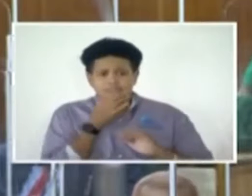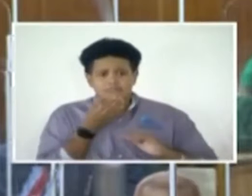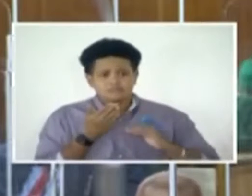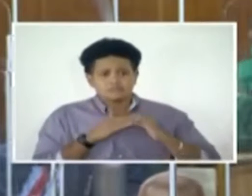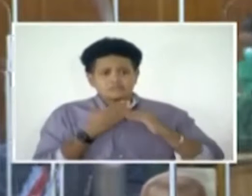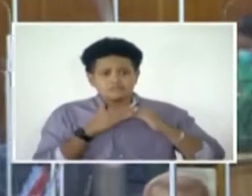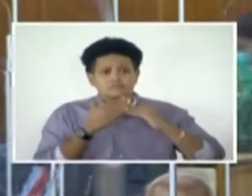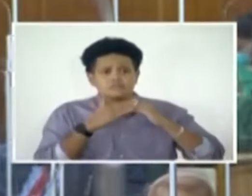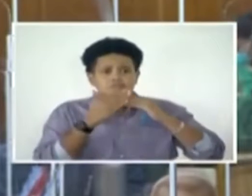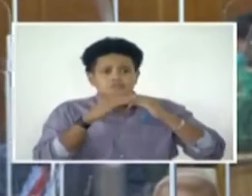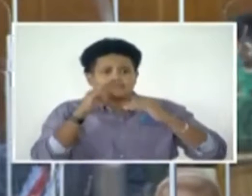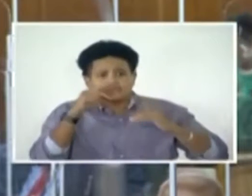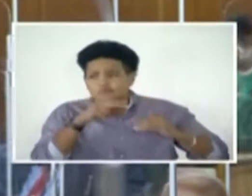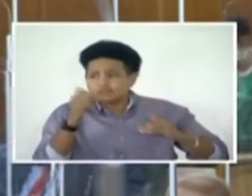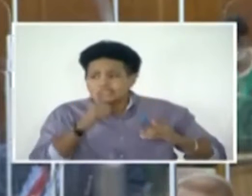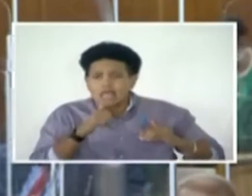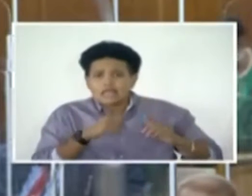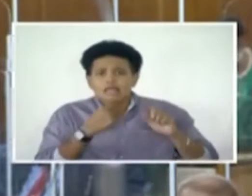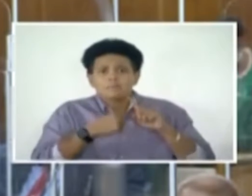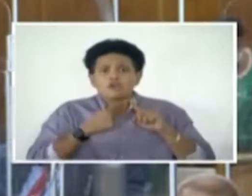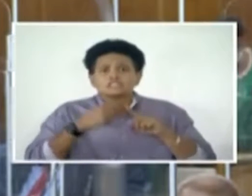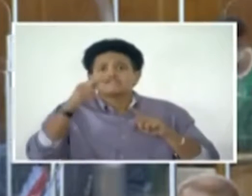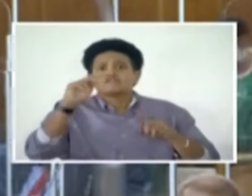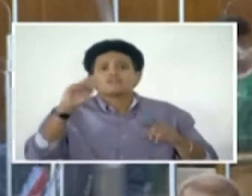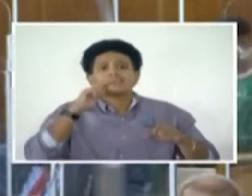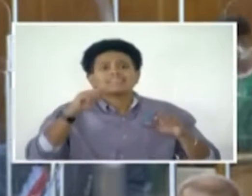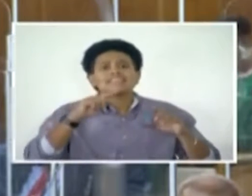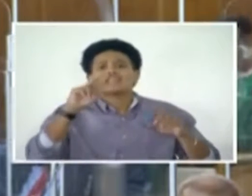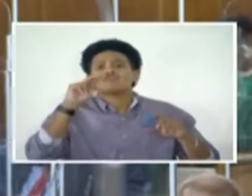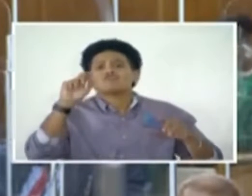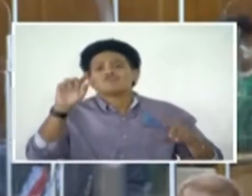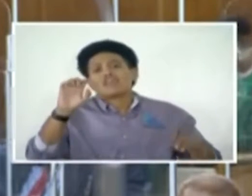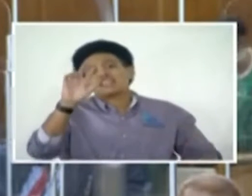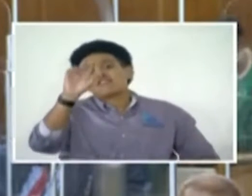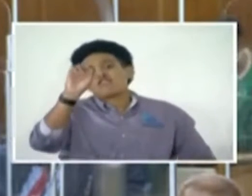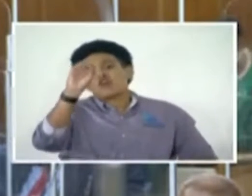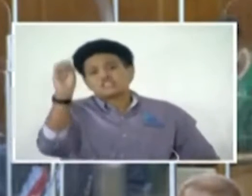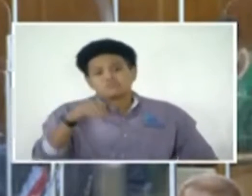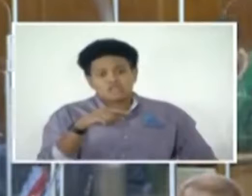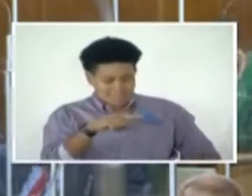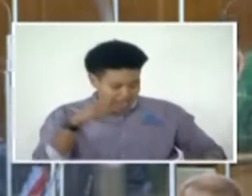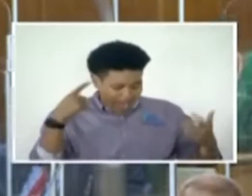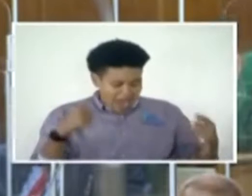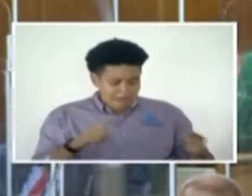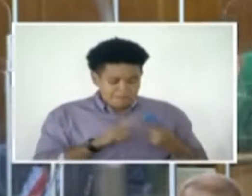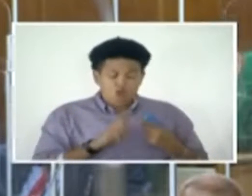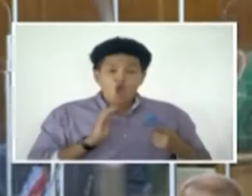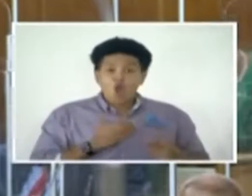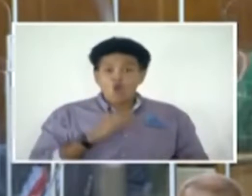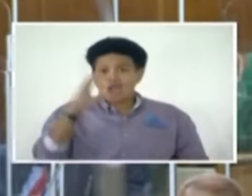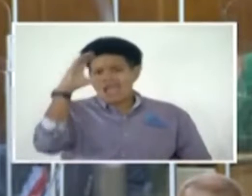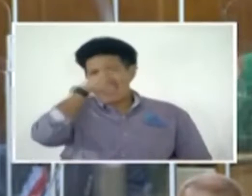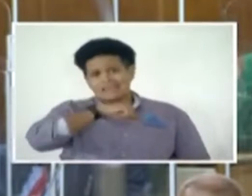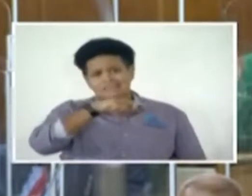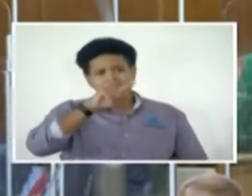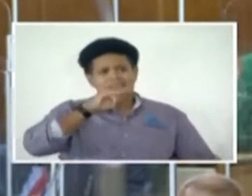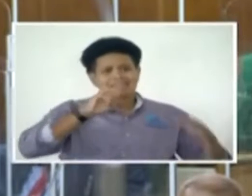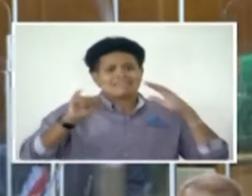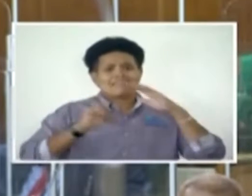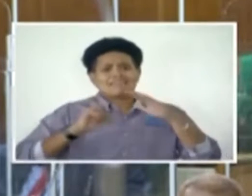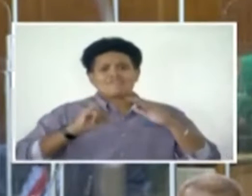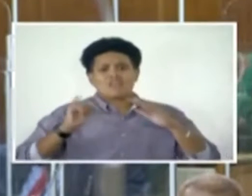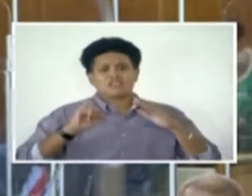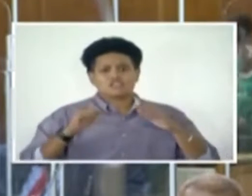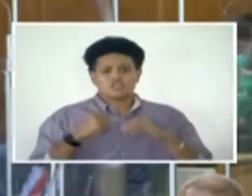Daily positivity rate in the range of 30%. And our estimated infection reproduction